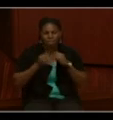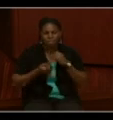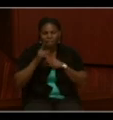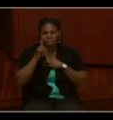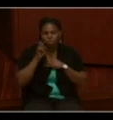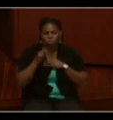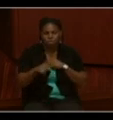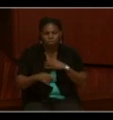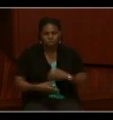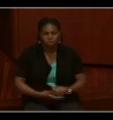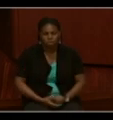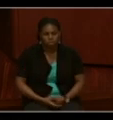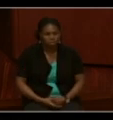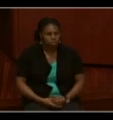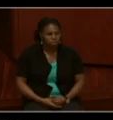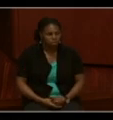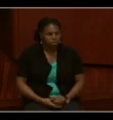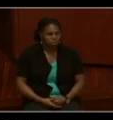And the last question? At least here in San Francisco,